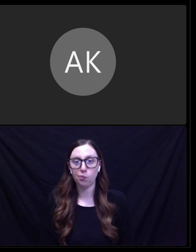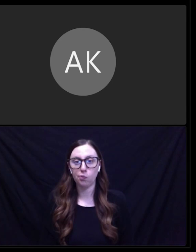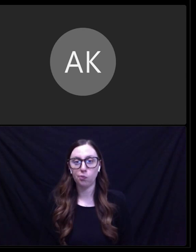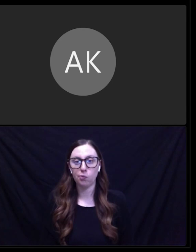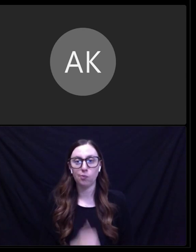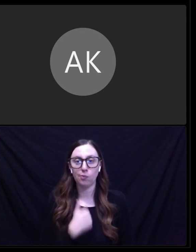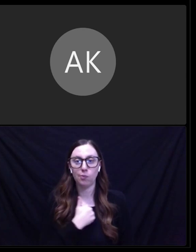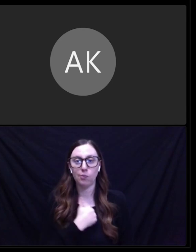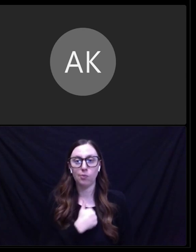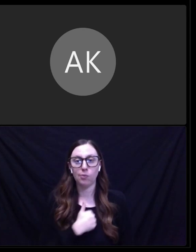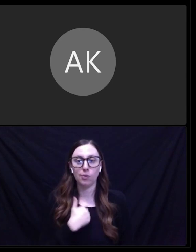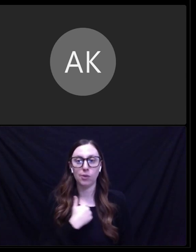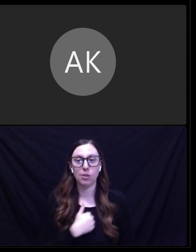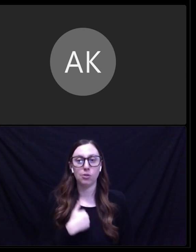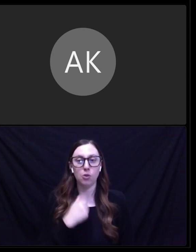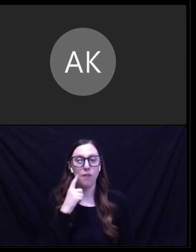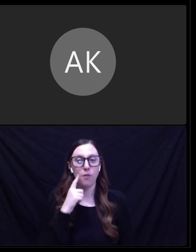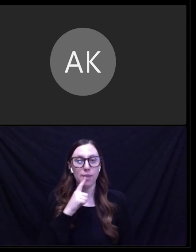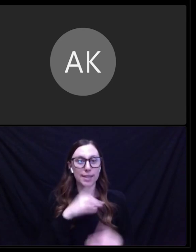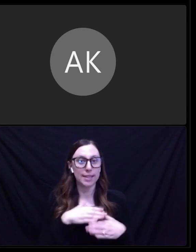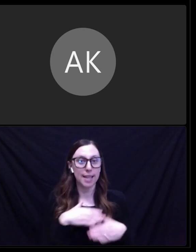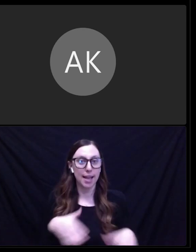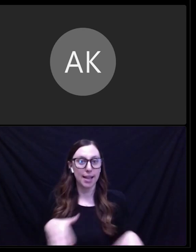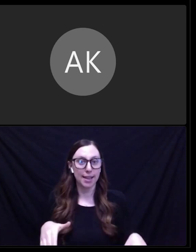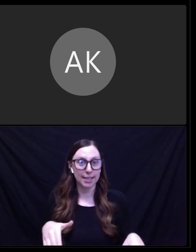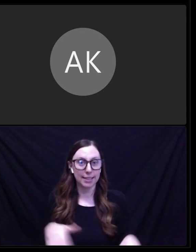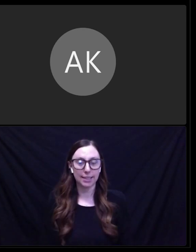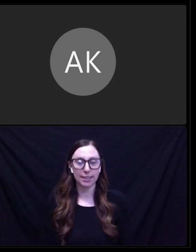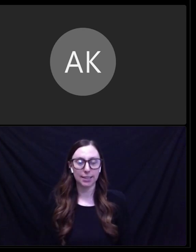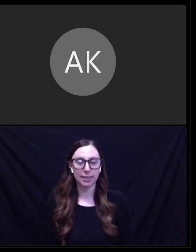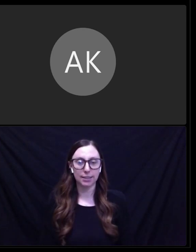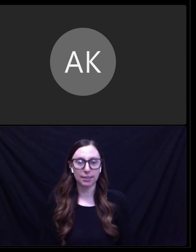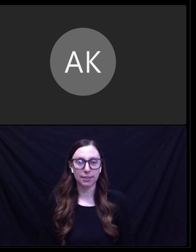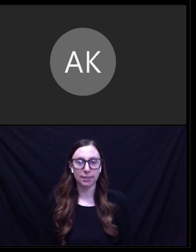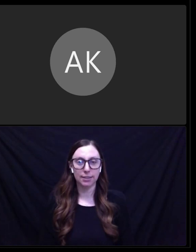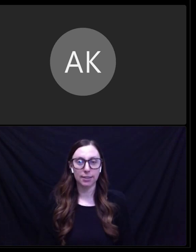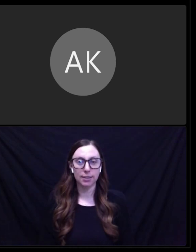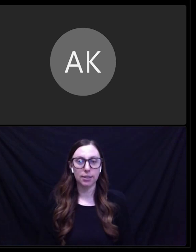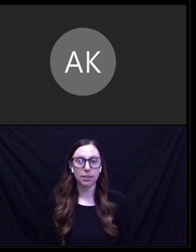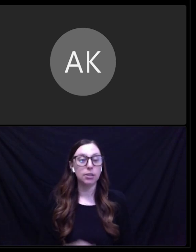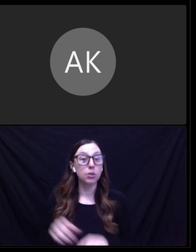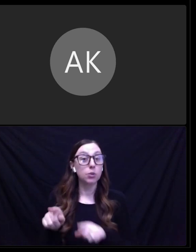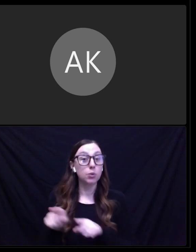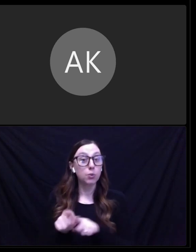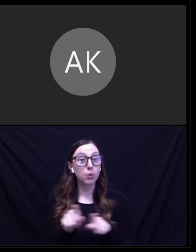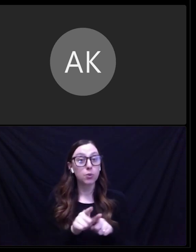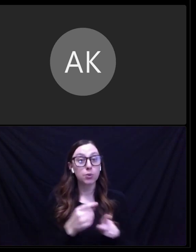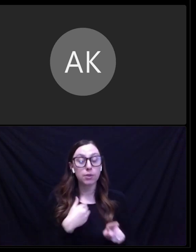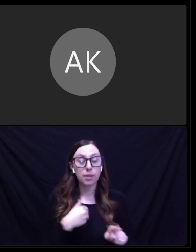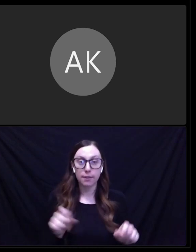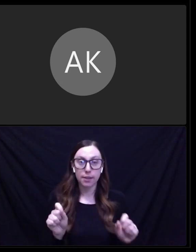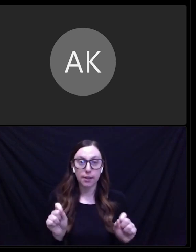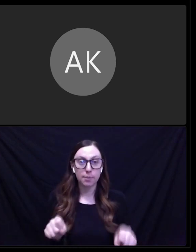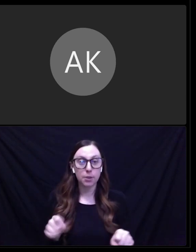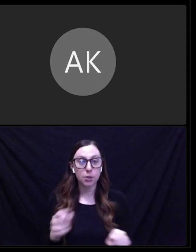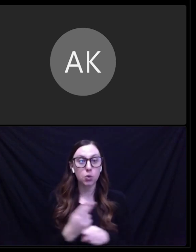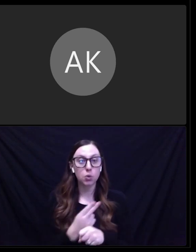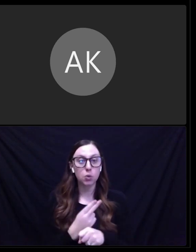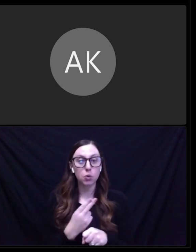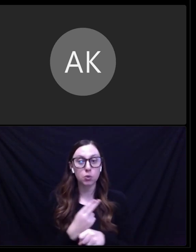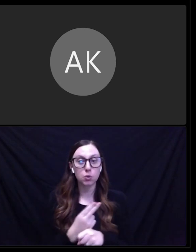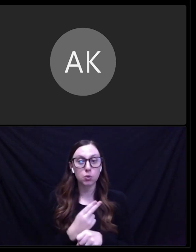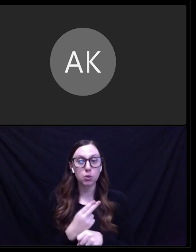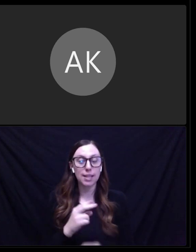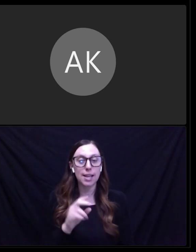Apologize for the dead air. You also have the option of using a sip and puff machine.